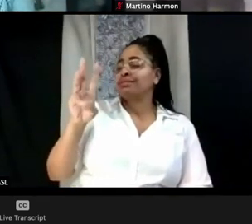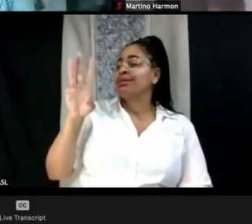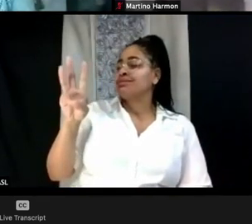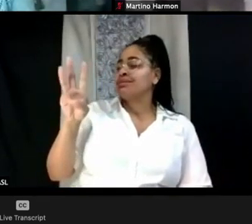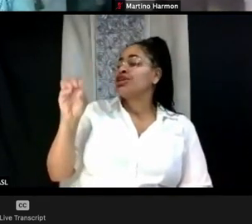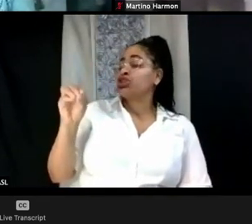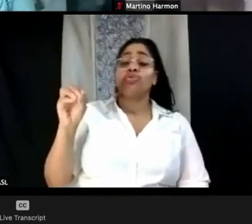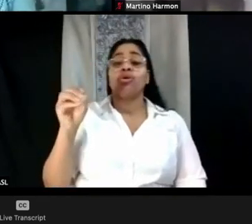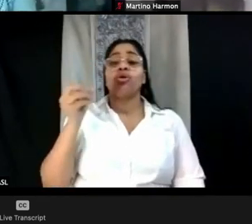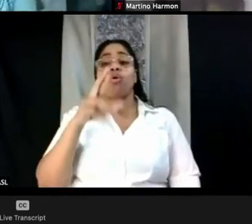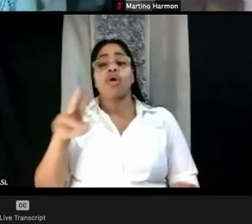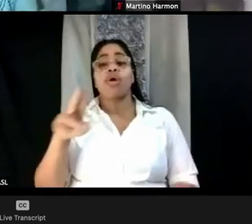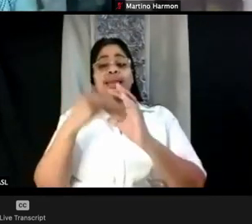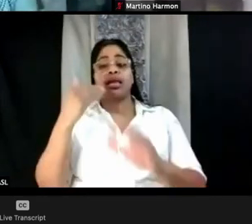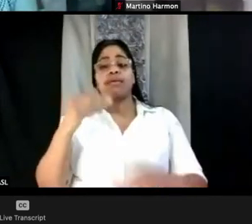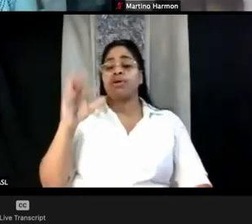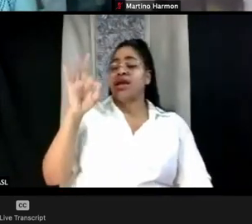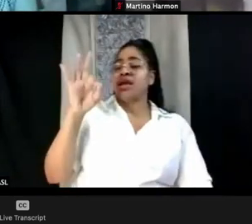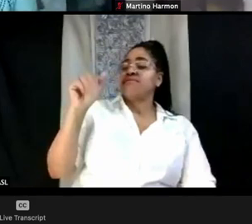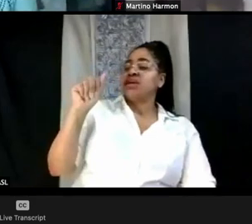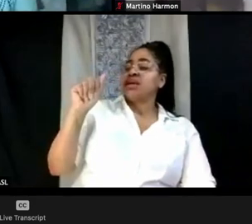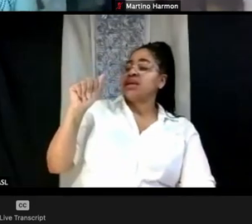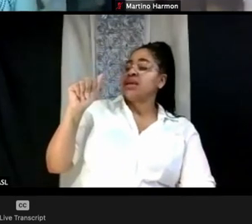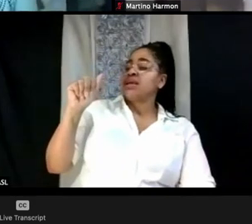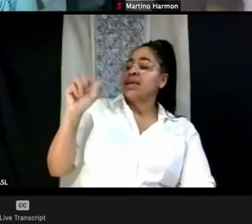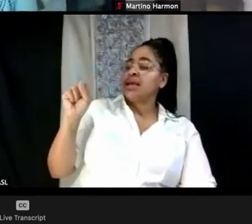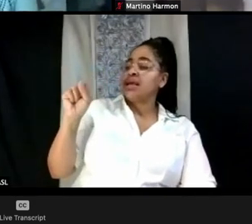734-936-8660 or email